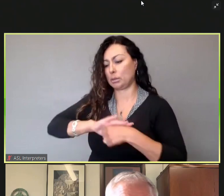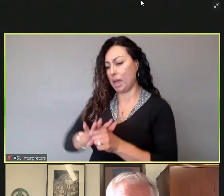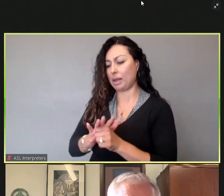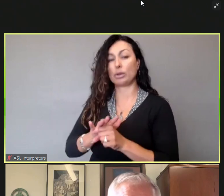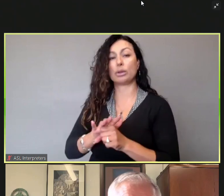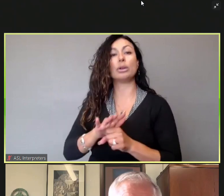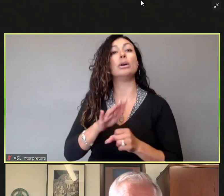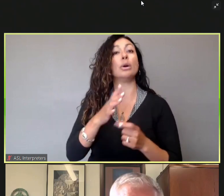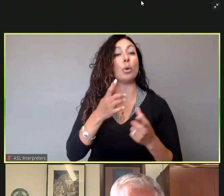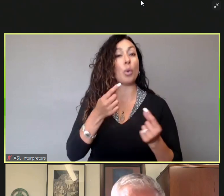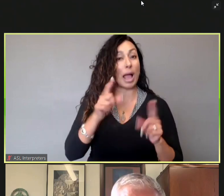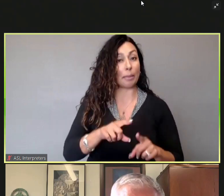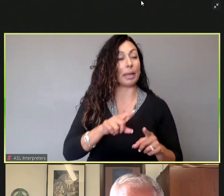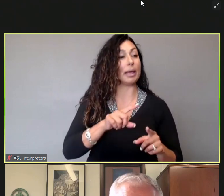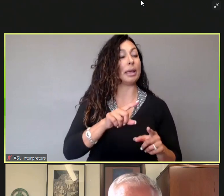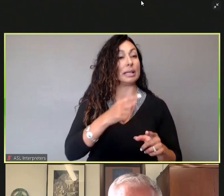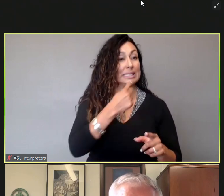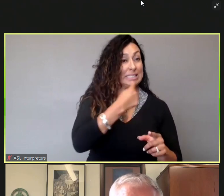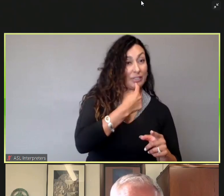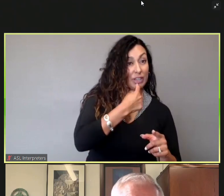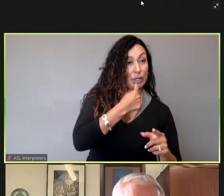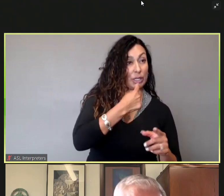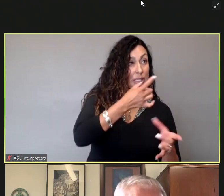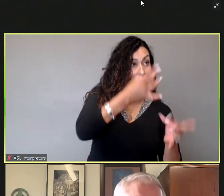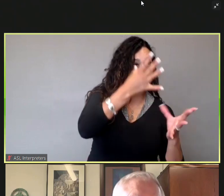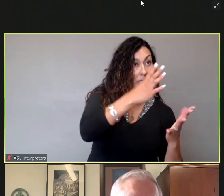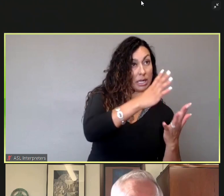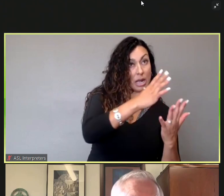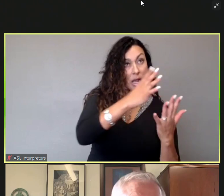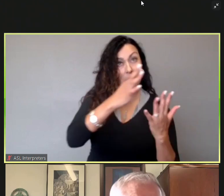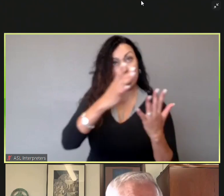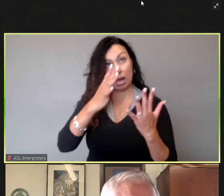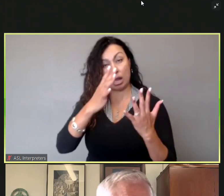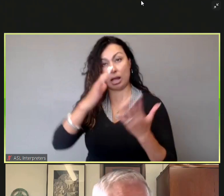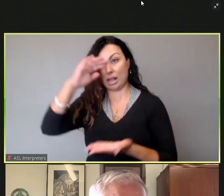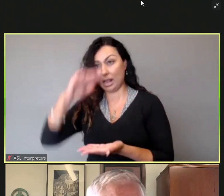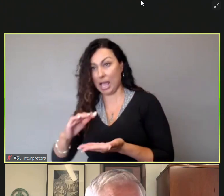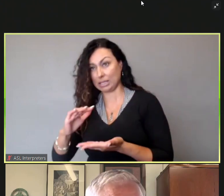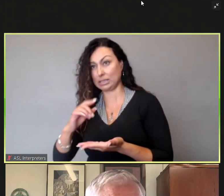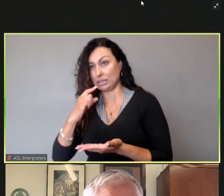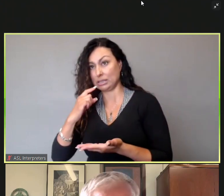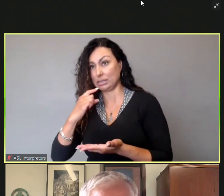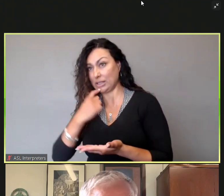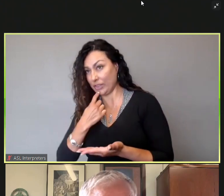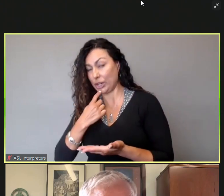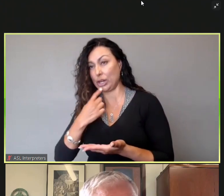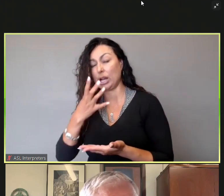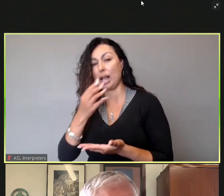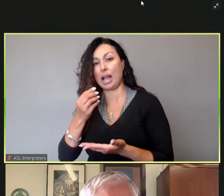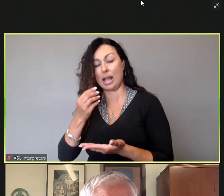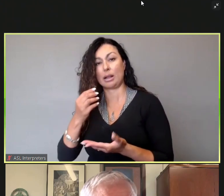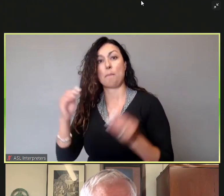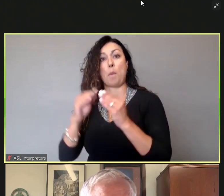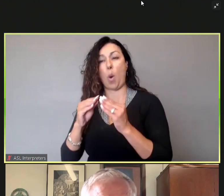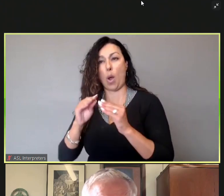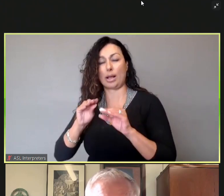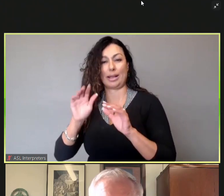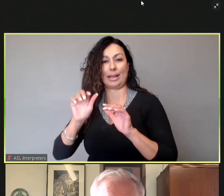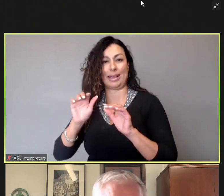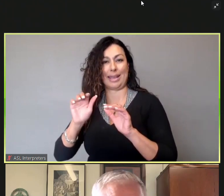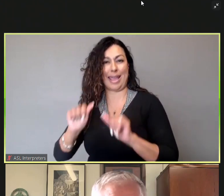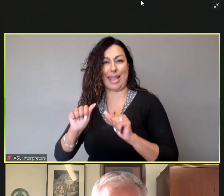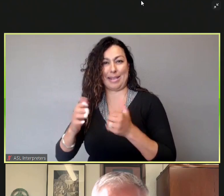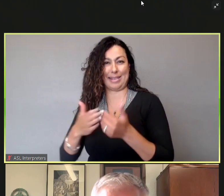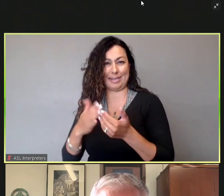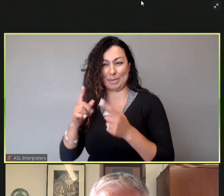slight decrease in severity of illness, but an increase in infectiousness. And so you can see that we